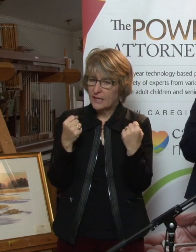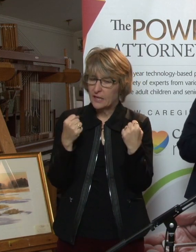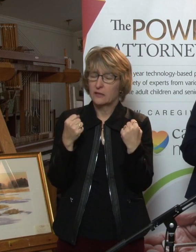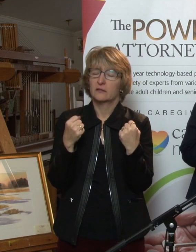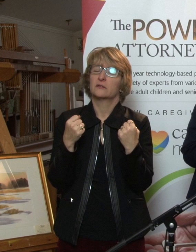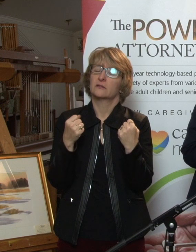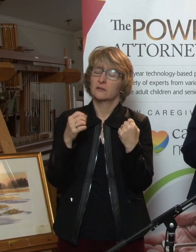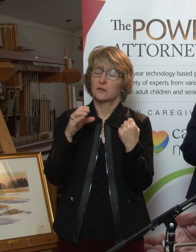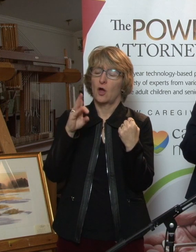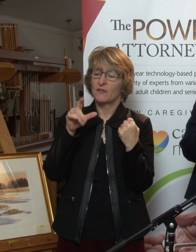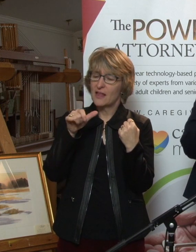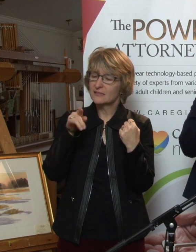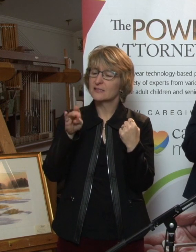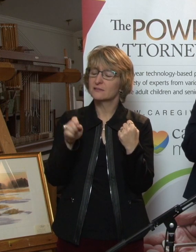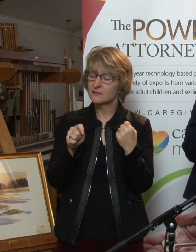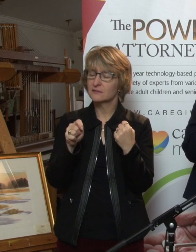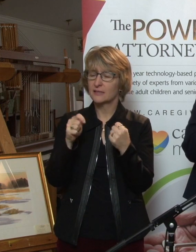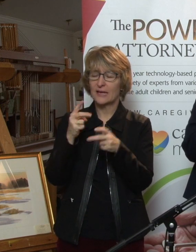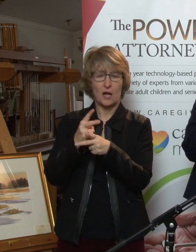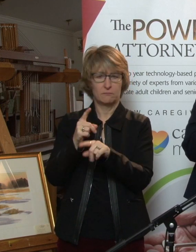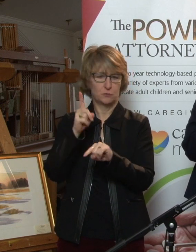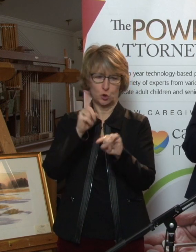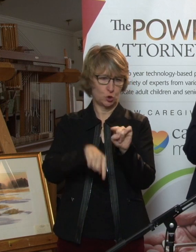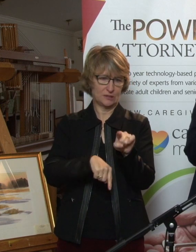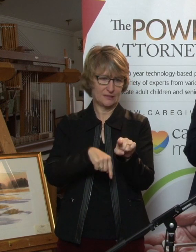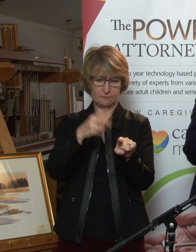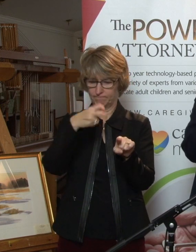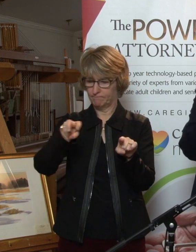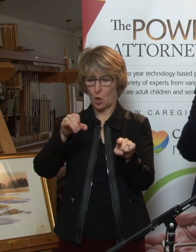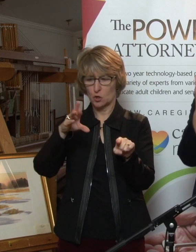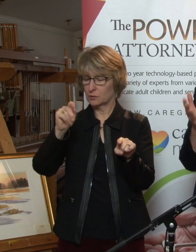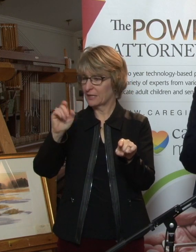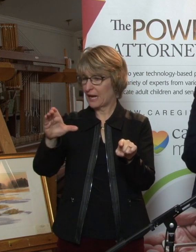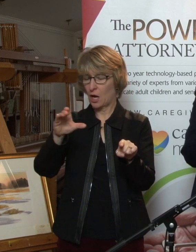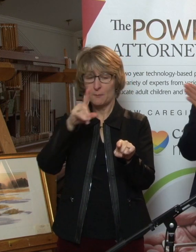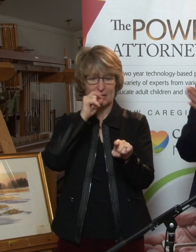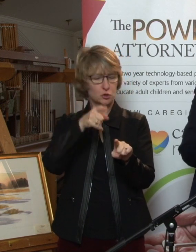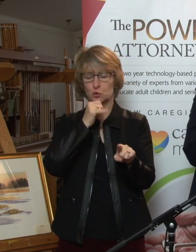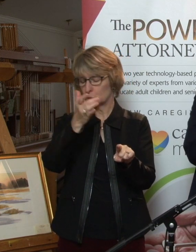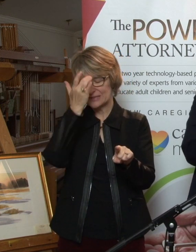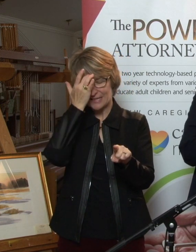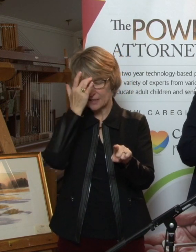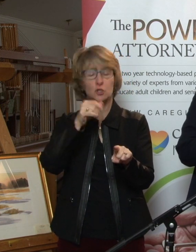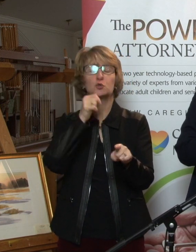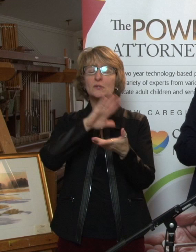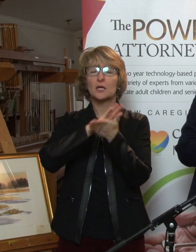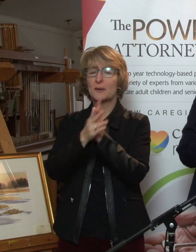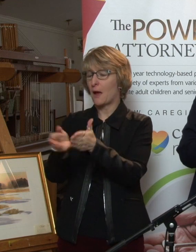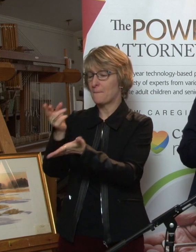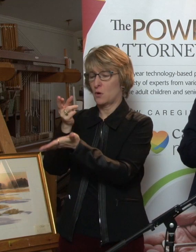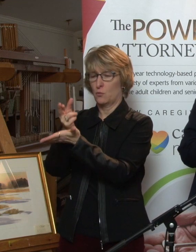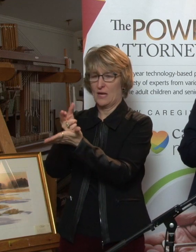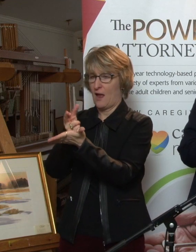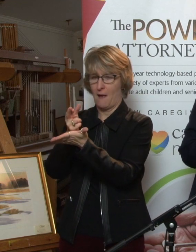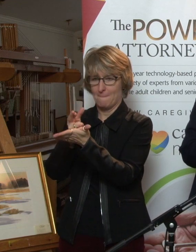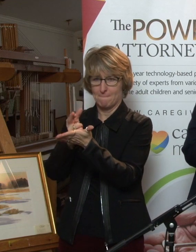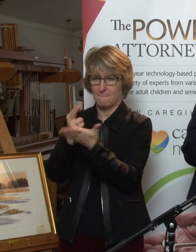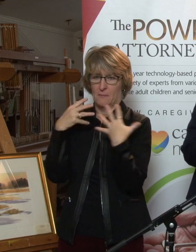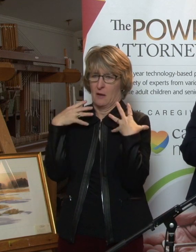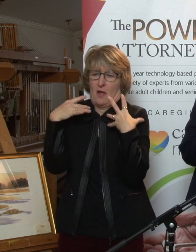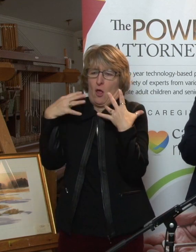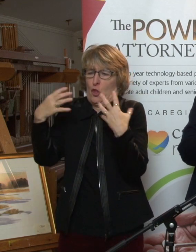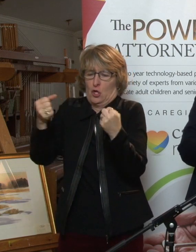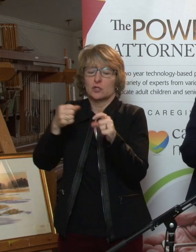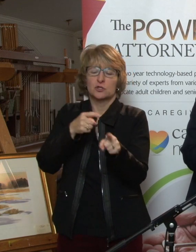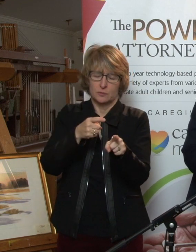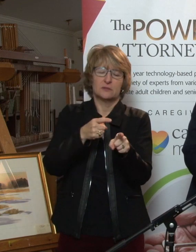there? No, she couldn't because she was too sick. Like she wasn't in a rehab path, she was on a palliative care path. So